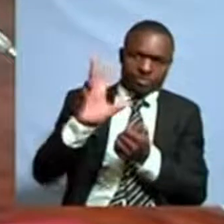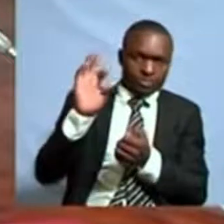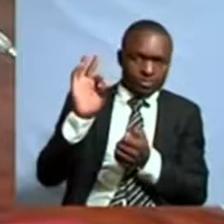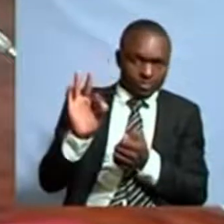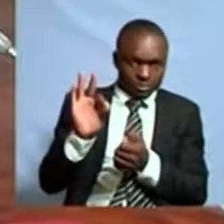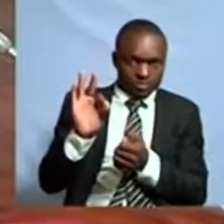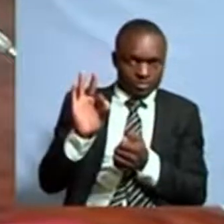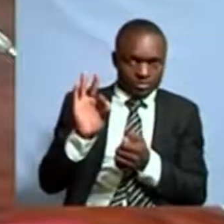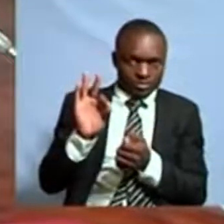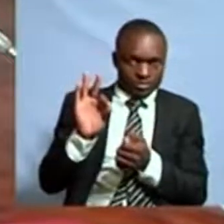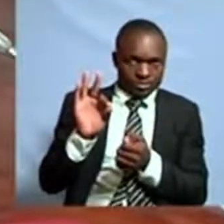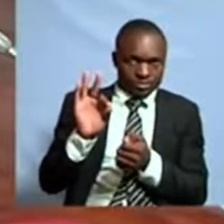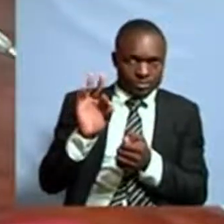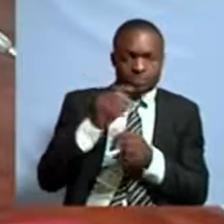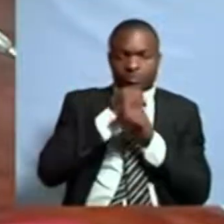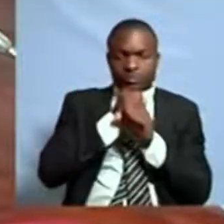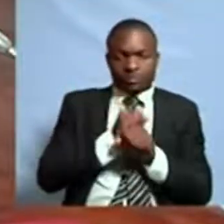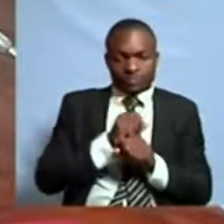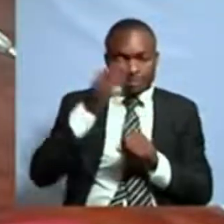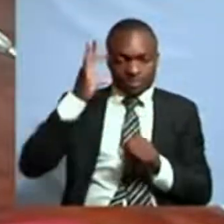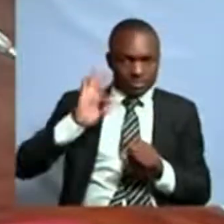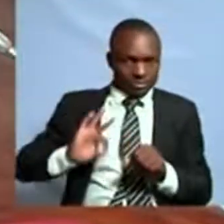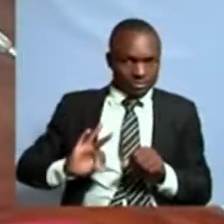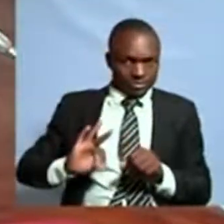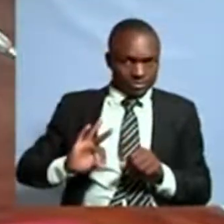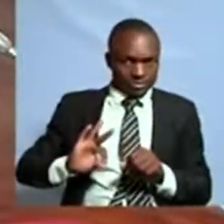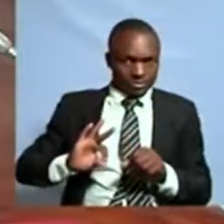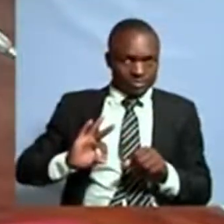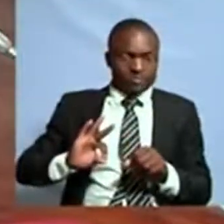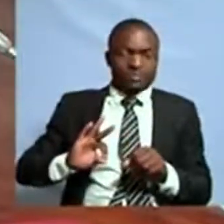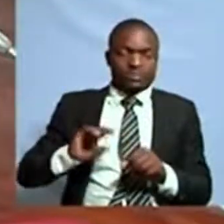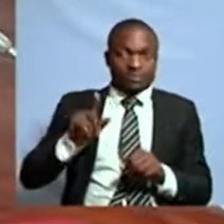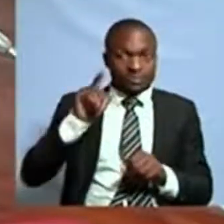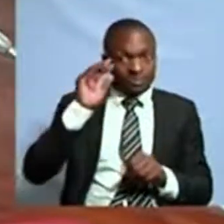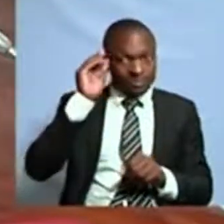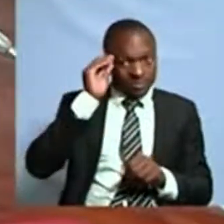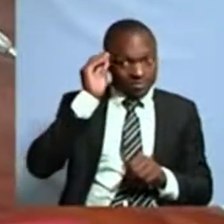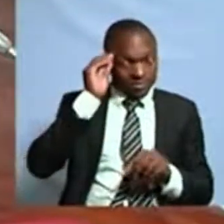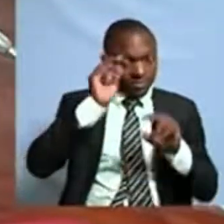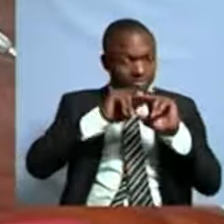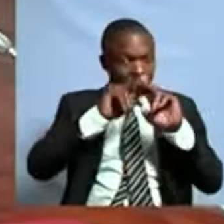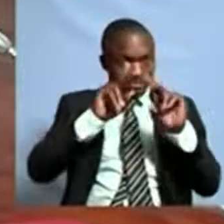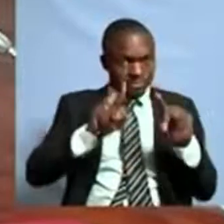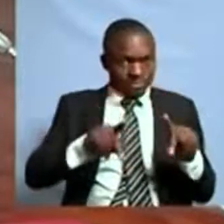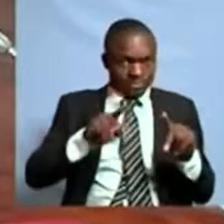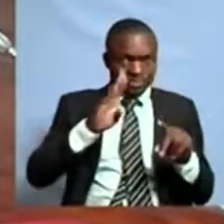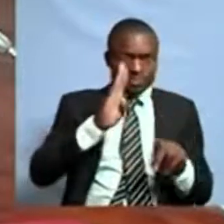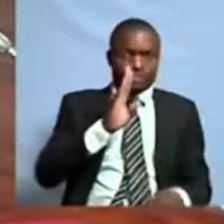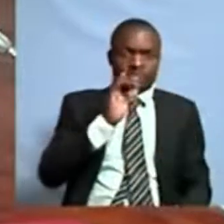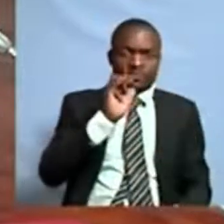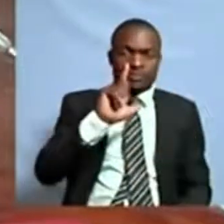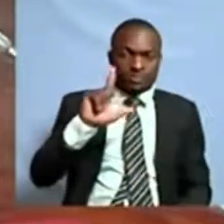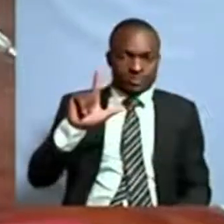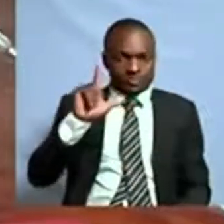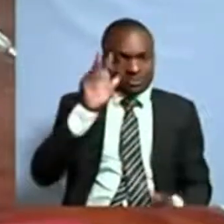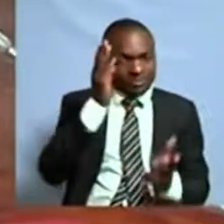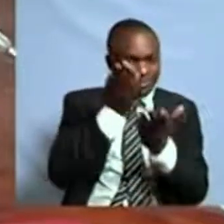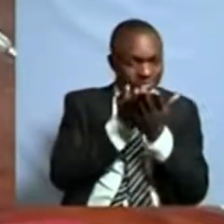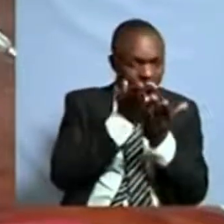the one-off age benefit. We note, Chair, that the bill has proposed